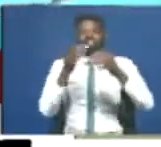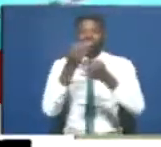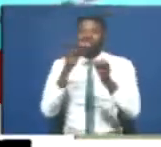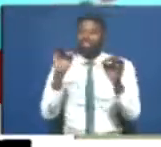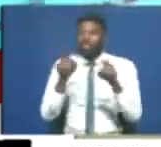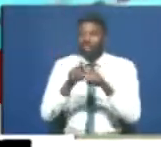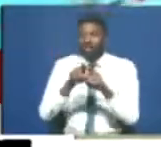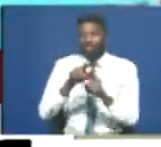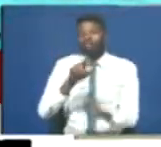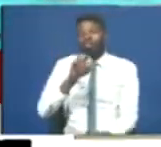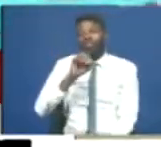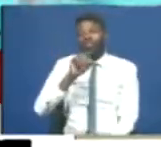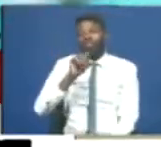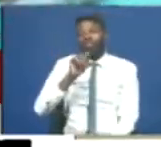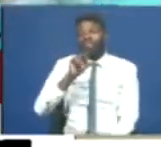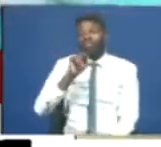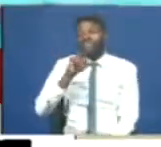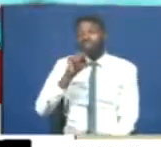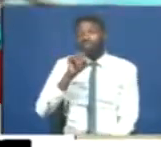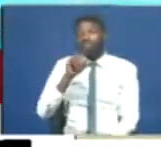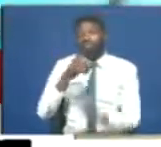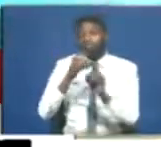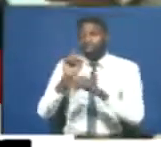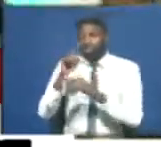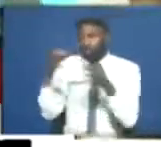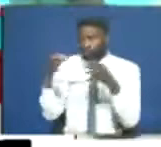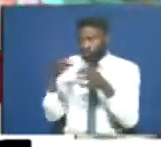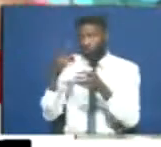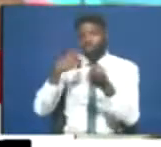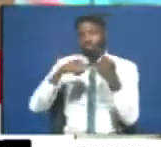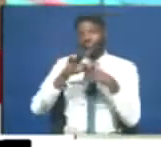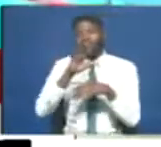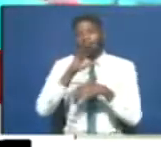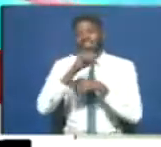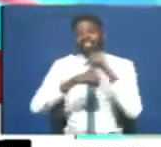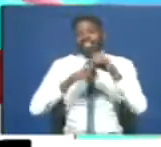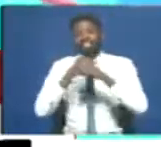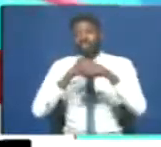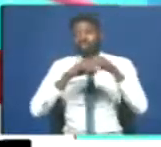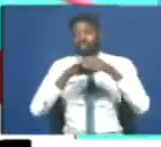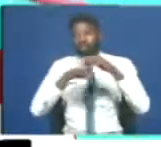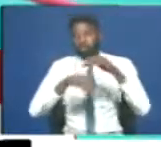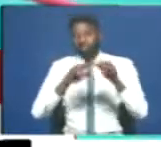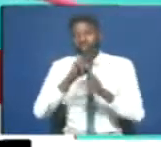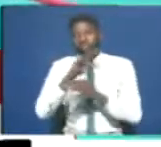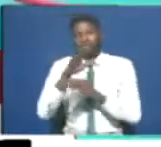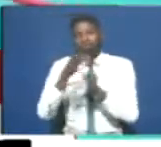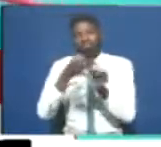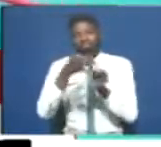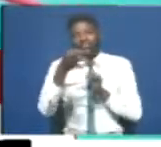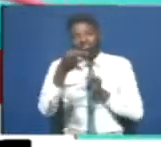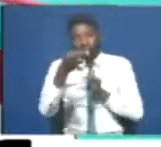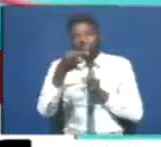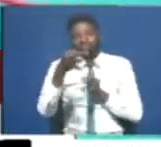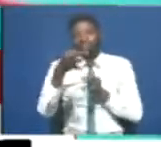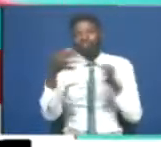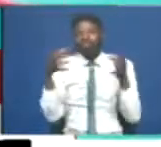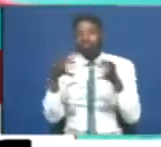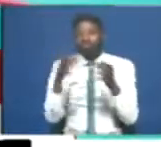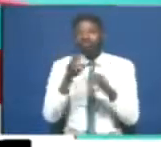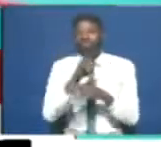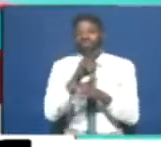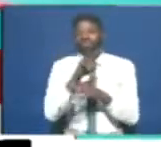of Nairobi's Dashing Dolphin Club won the 5 years and under 25-meter freestyle category in